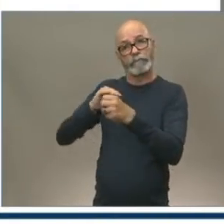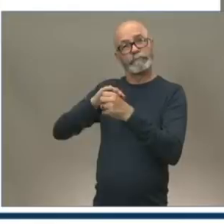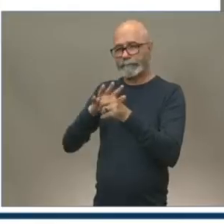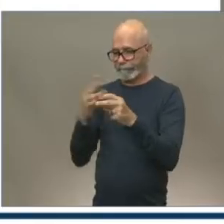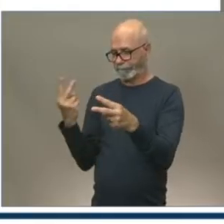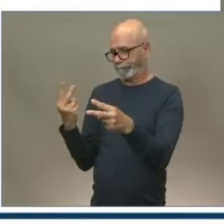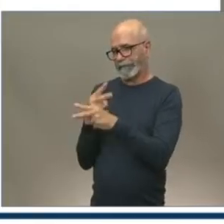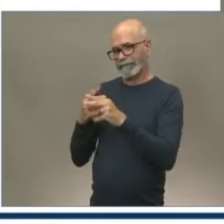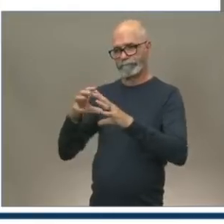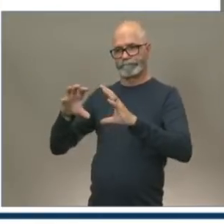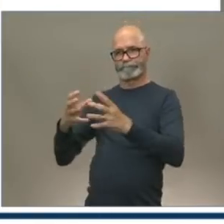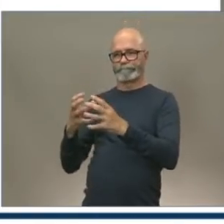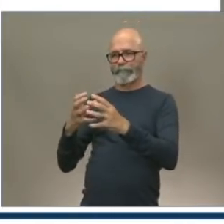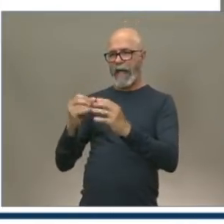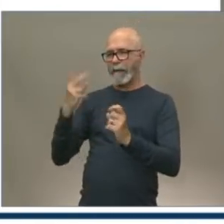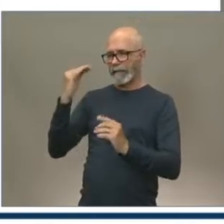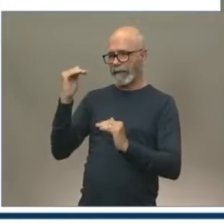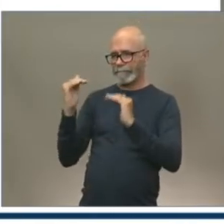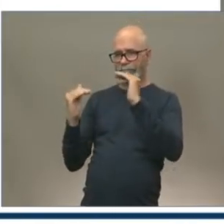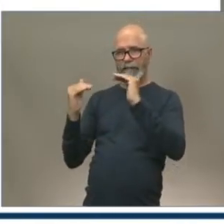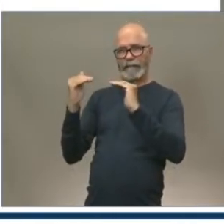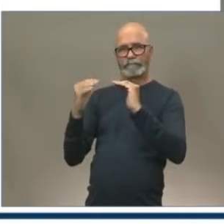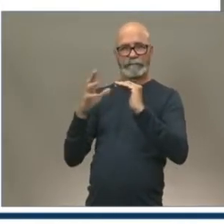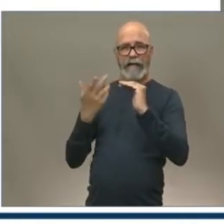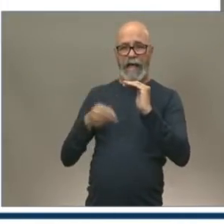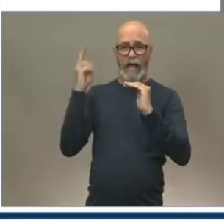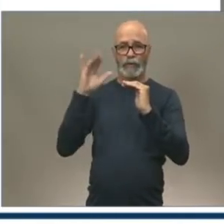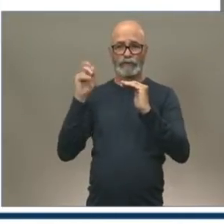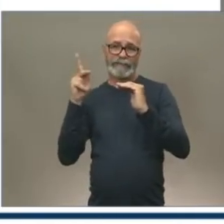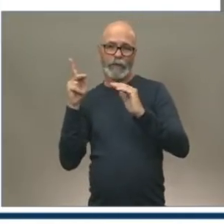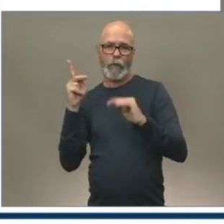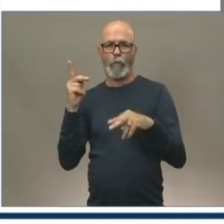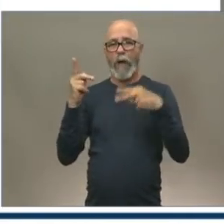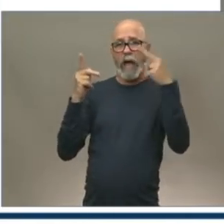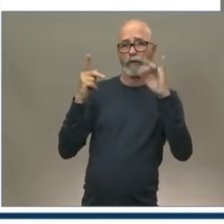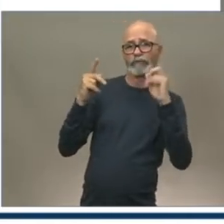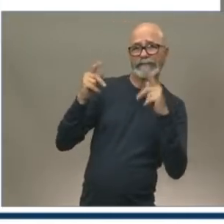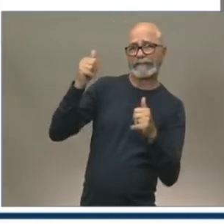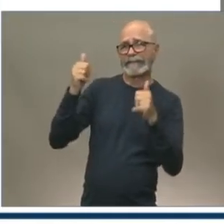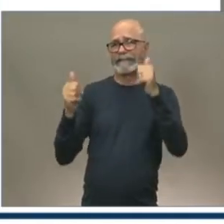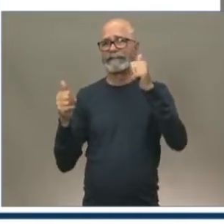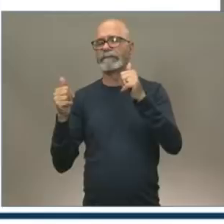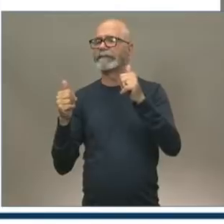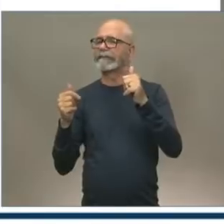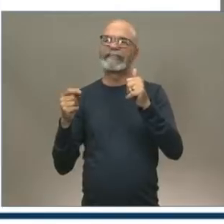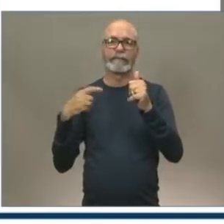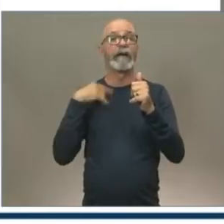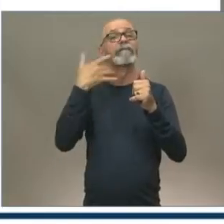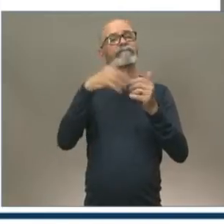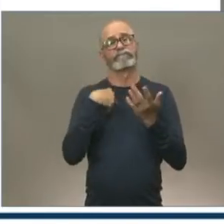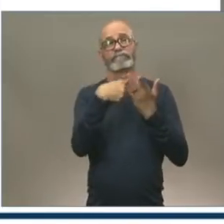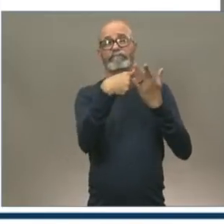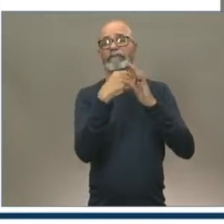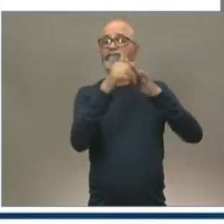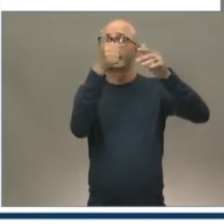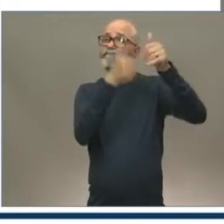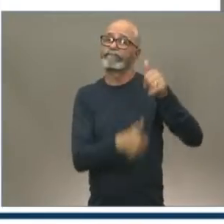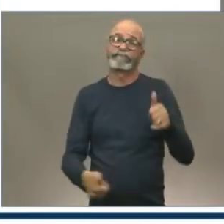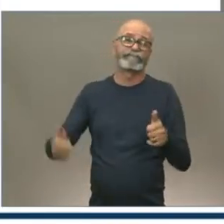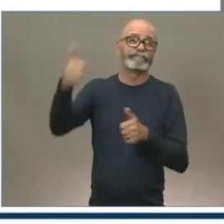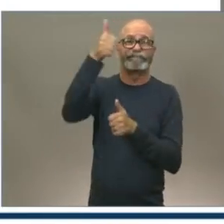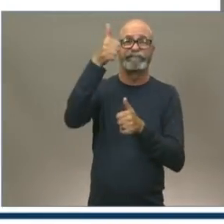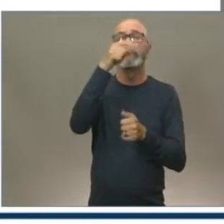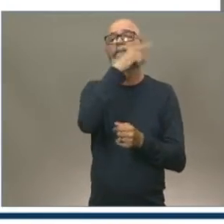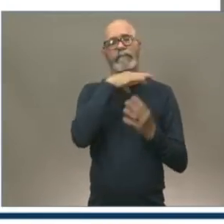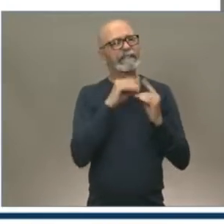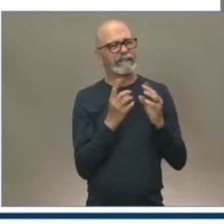benefits. All of I was in discussion with the Atlantic Chief MOHs. We're all in a position that we're going to continue to use,